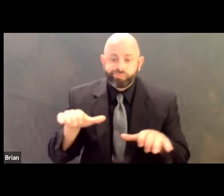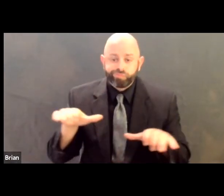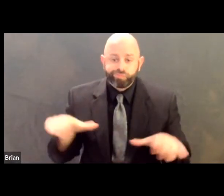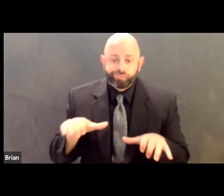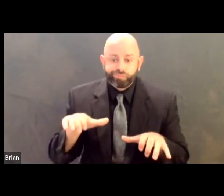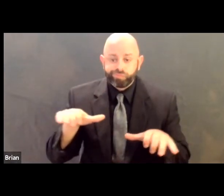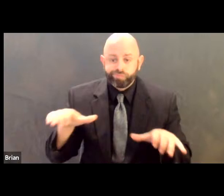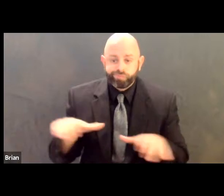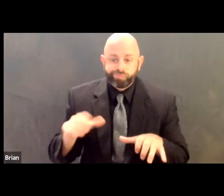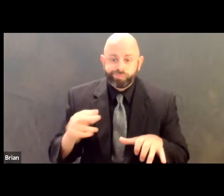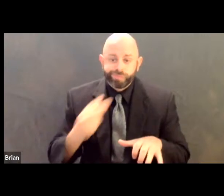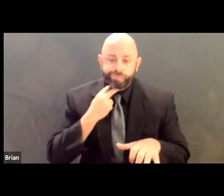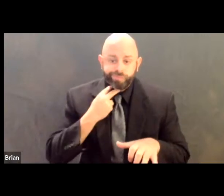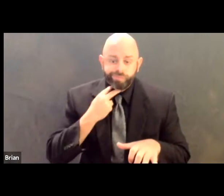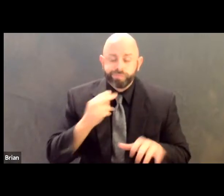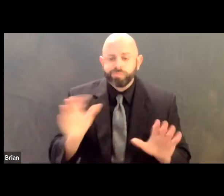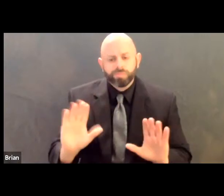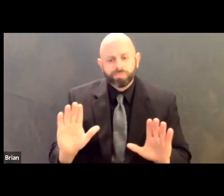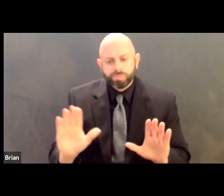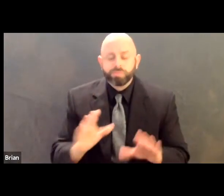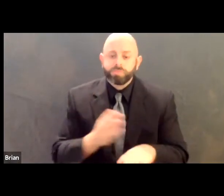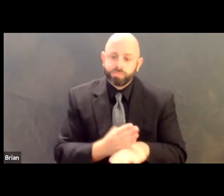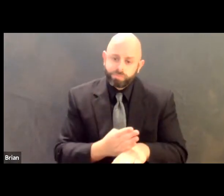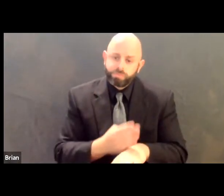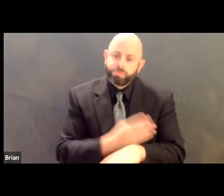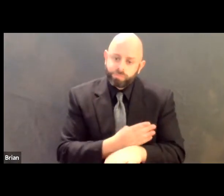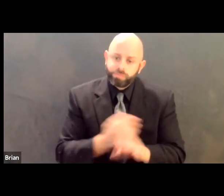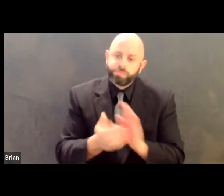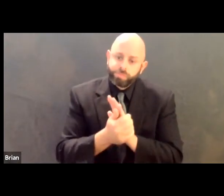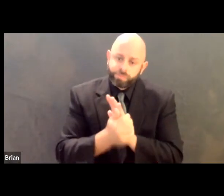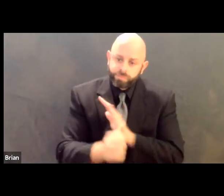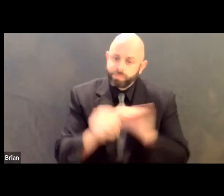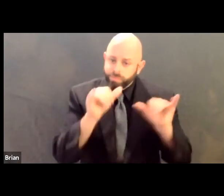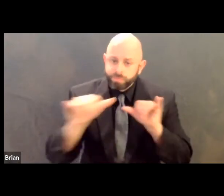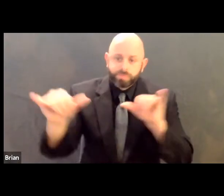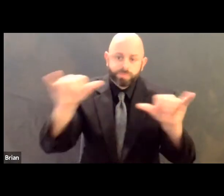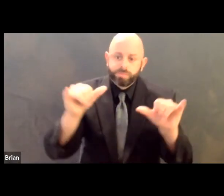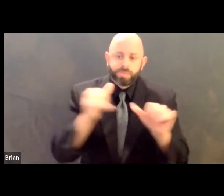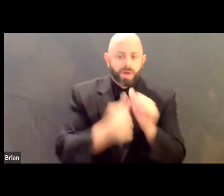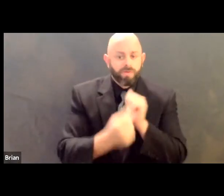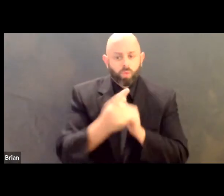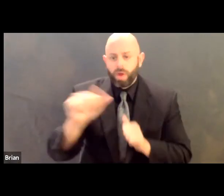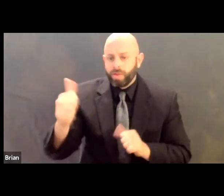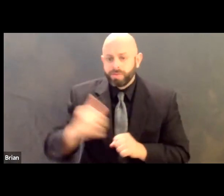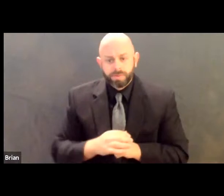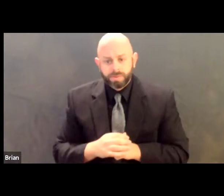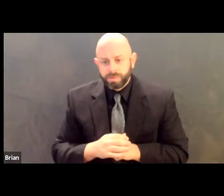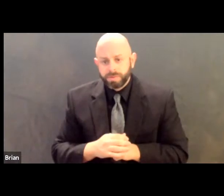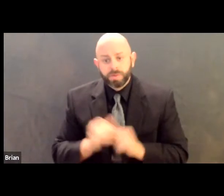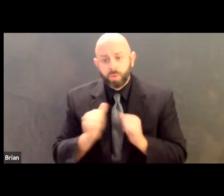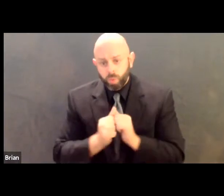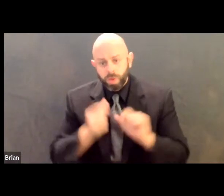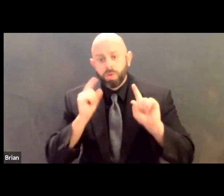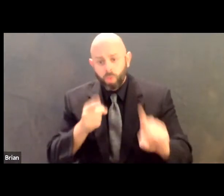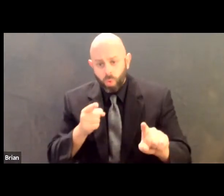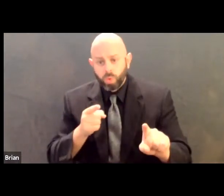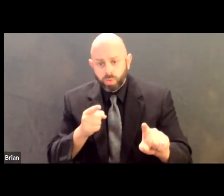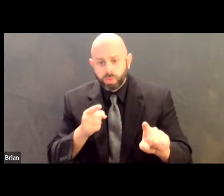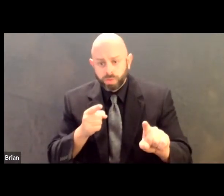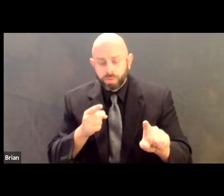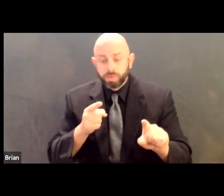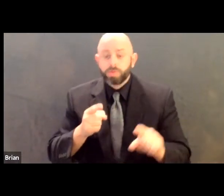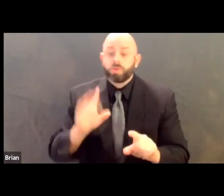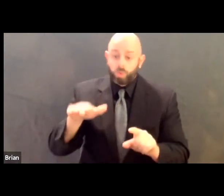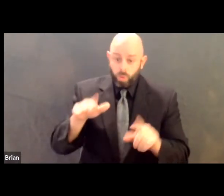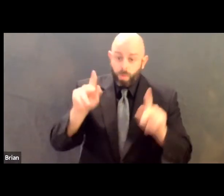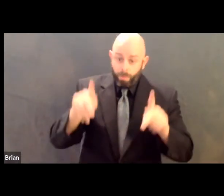needs to be skills upgrading just like anyone else with goals. And so that a person with a disability on a job